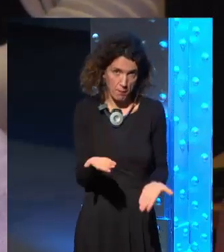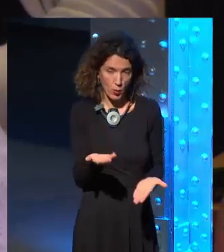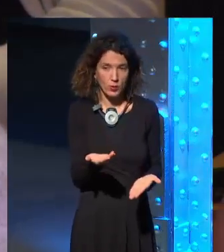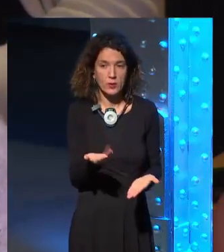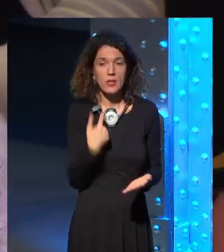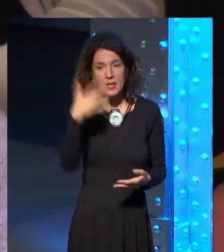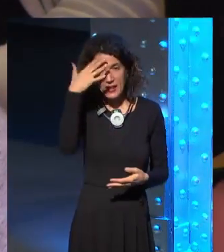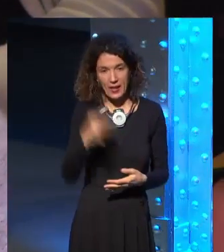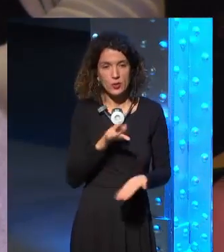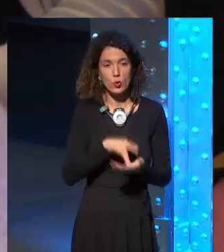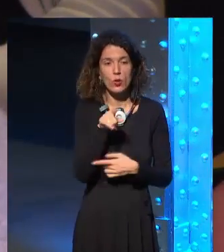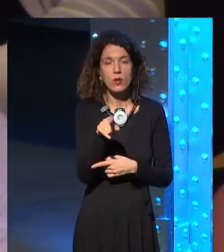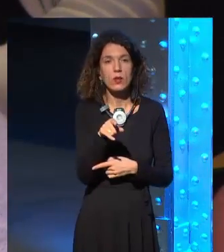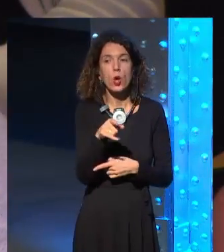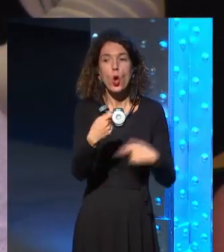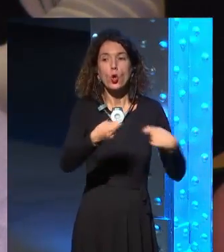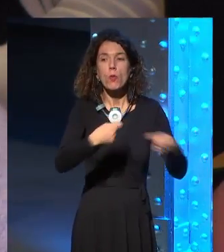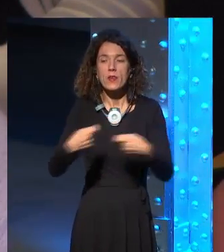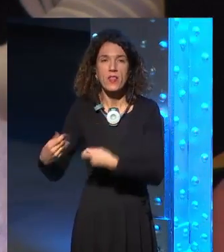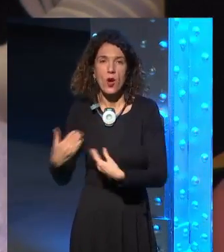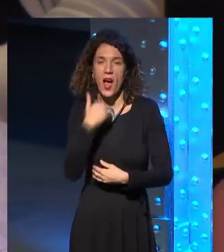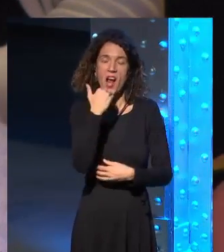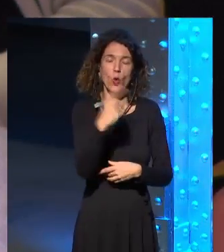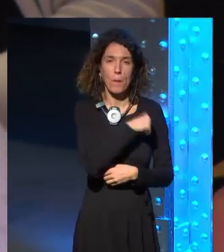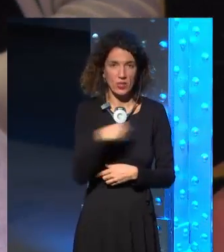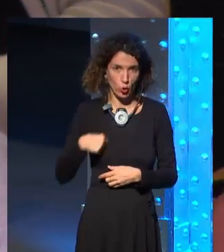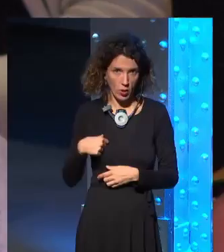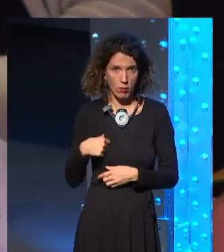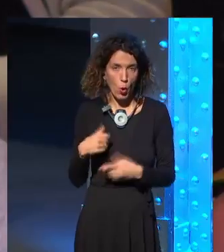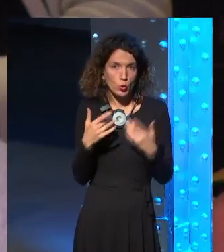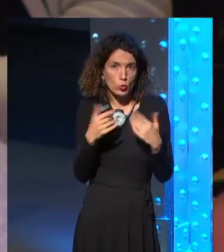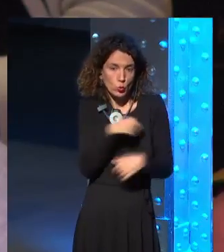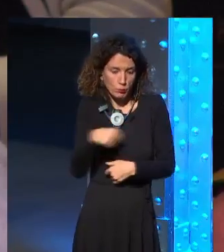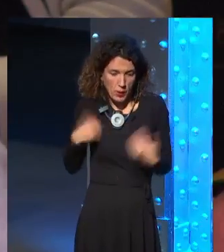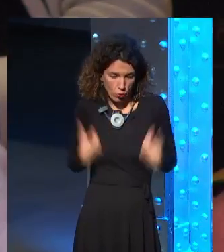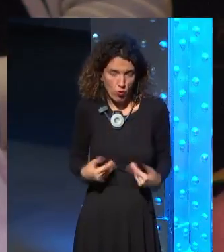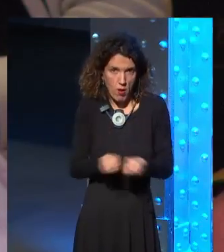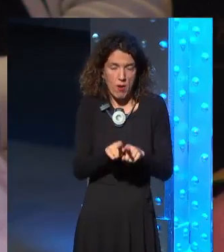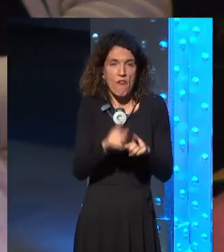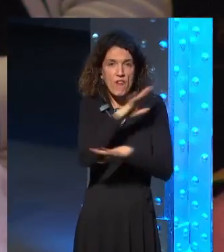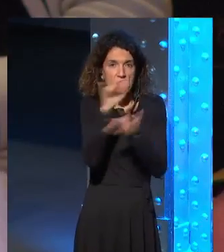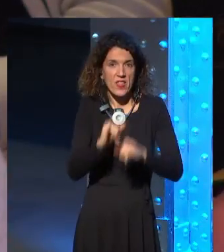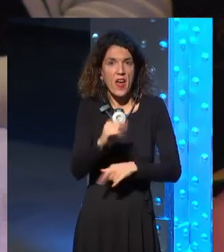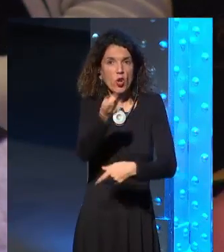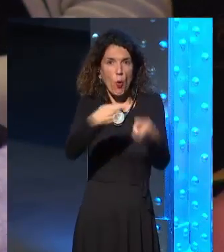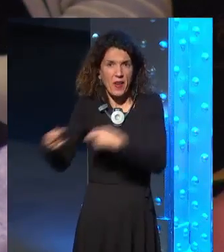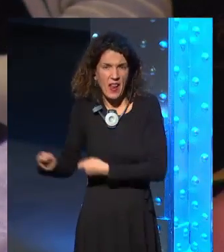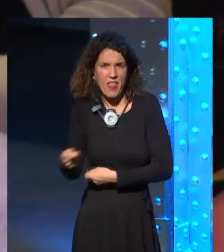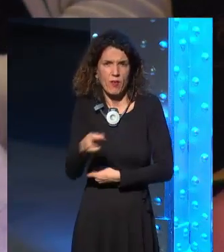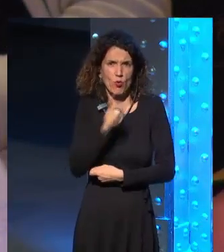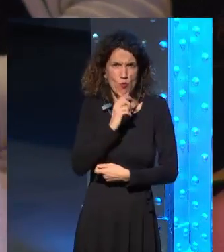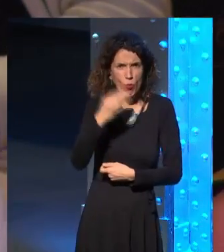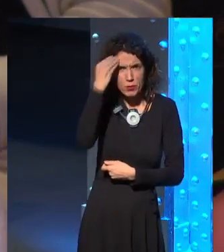or the creation of the Institute of Happiness, but what do you think about selling something so personal and